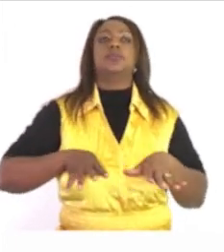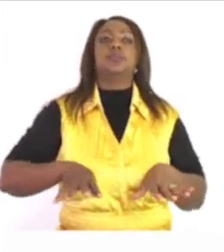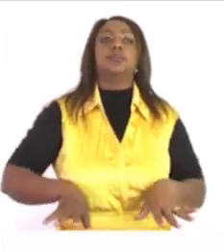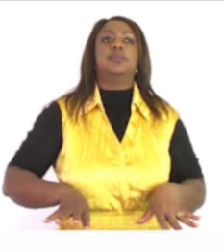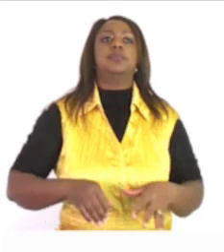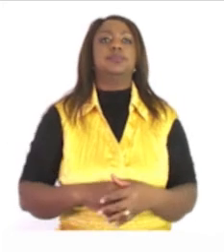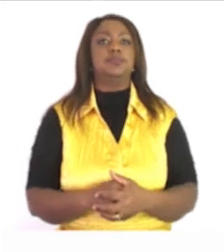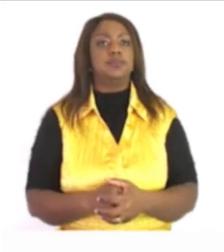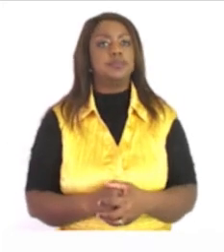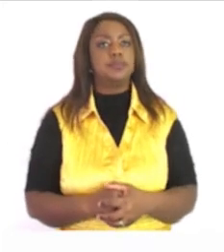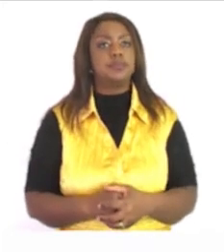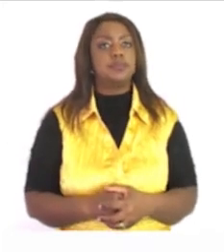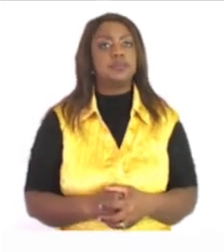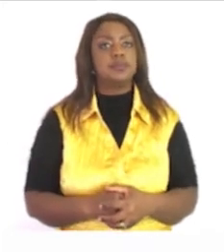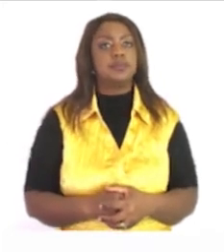hands often.